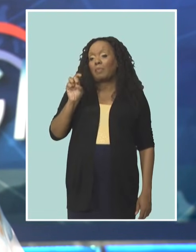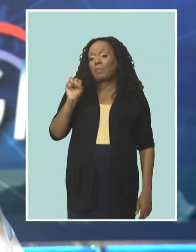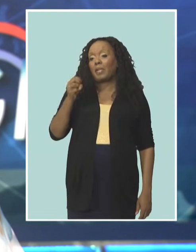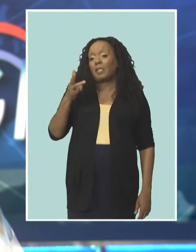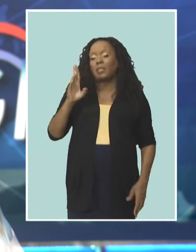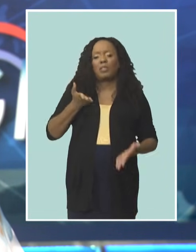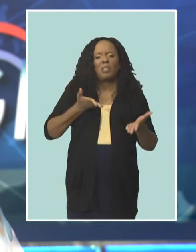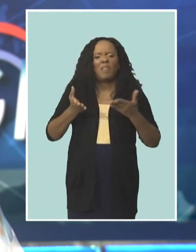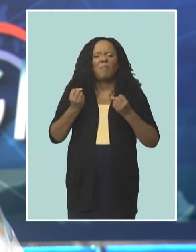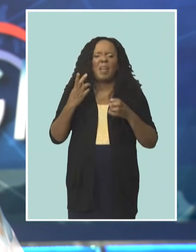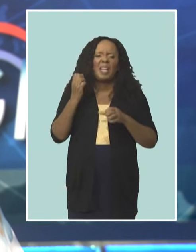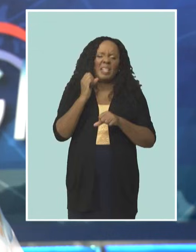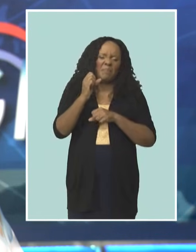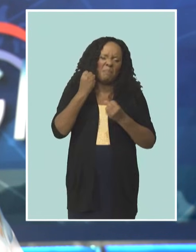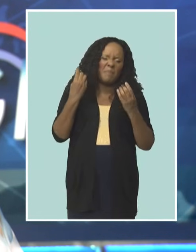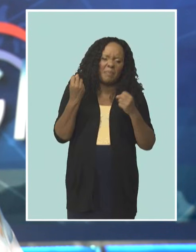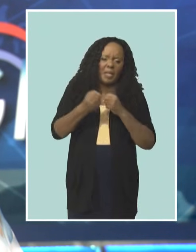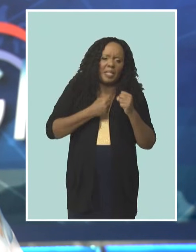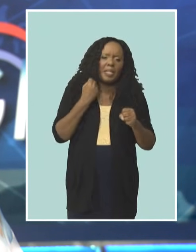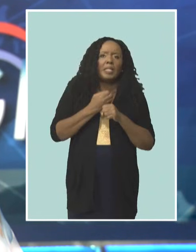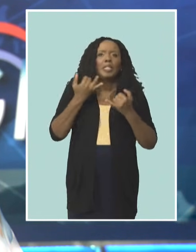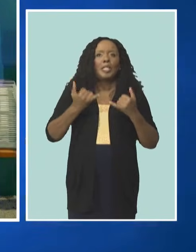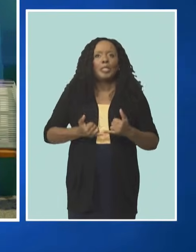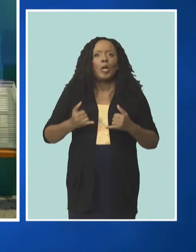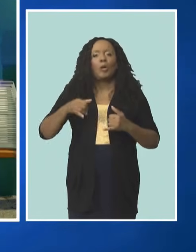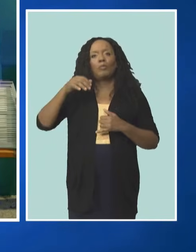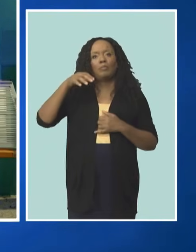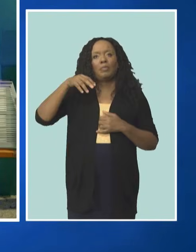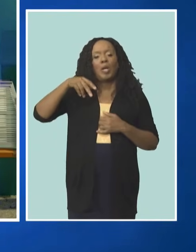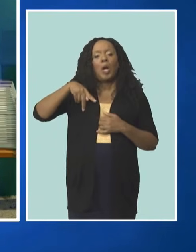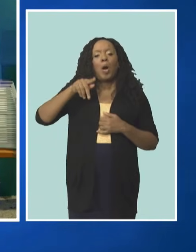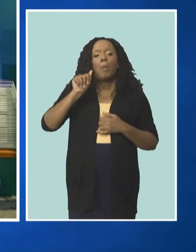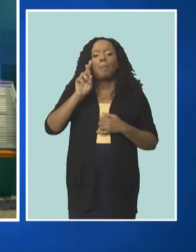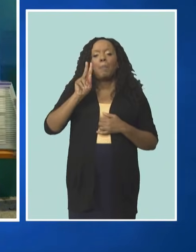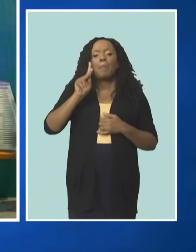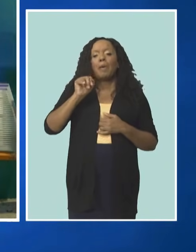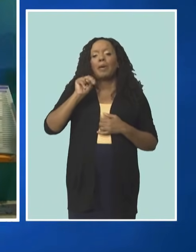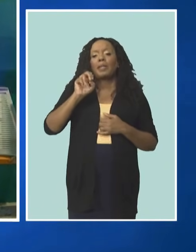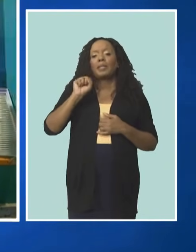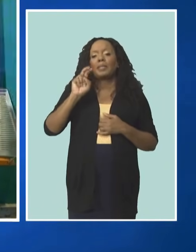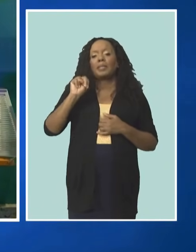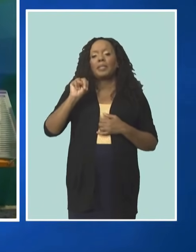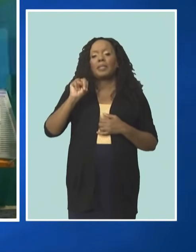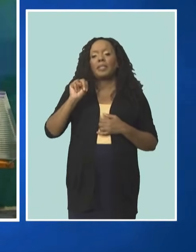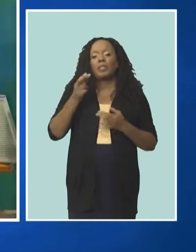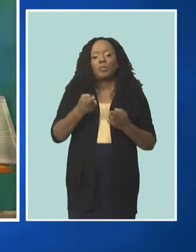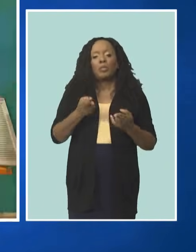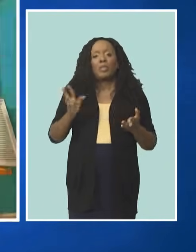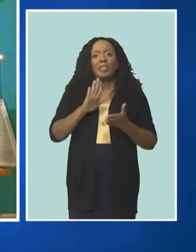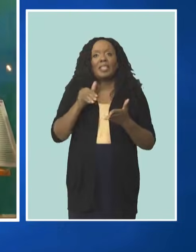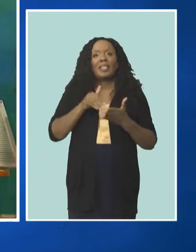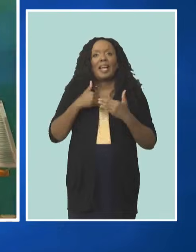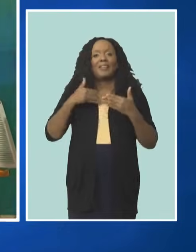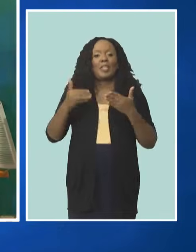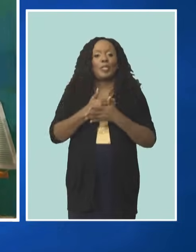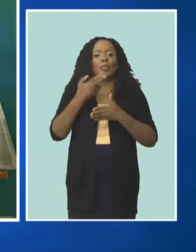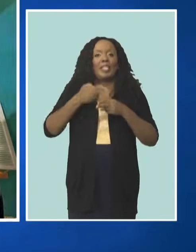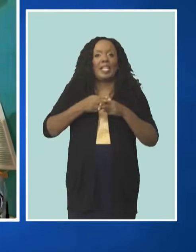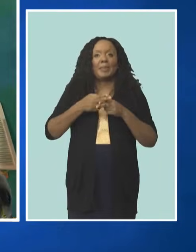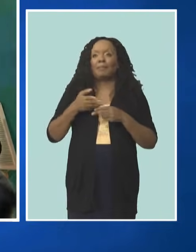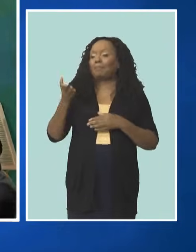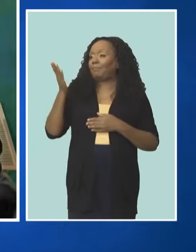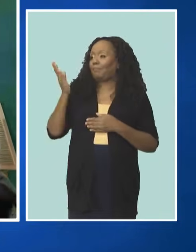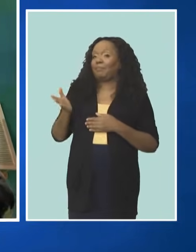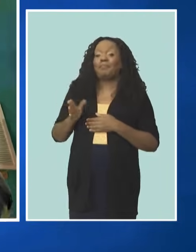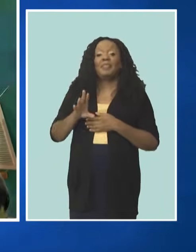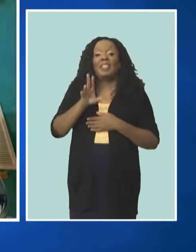Rachel Agard has that story. The Parkinson Resource Centre now bears a new name, that of Delal